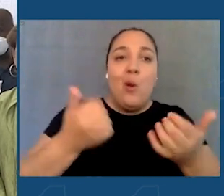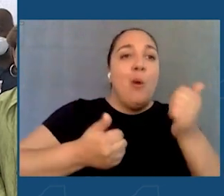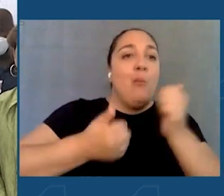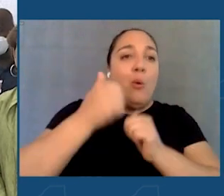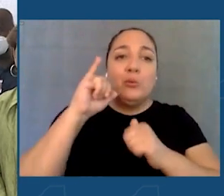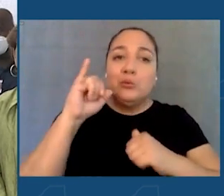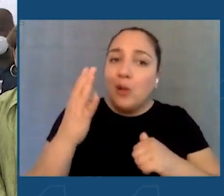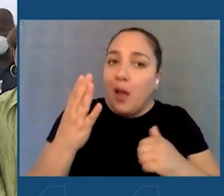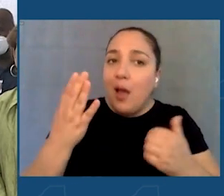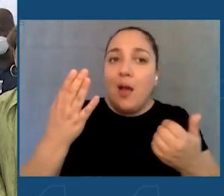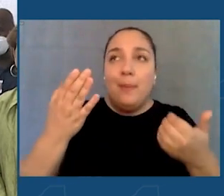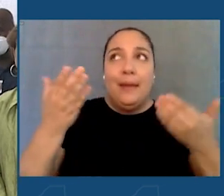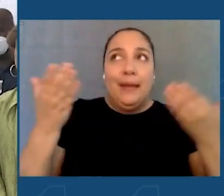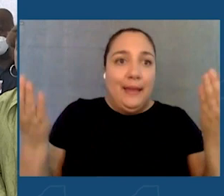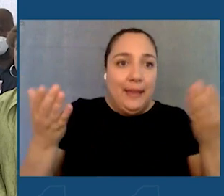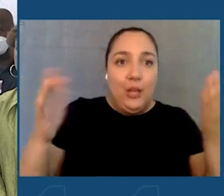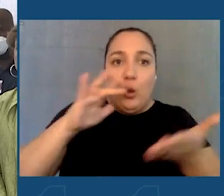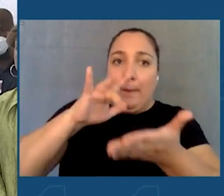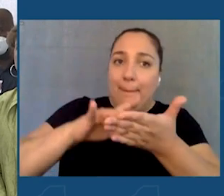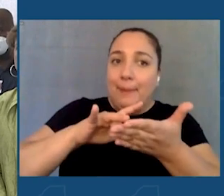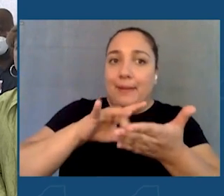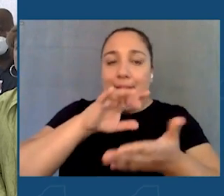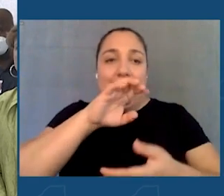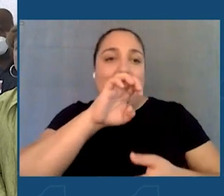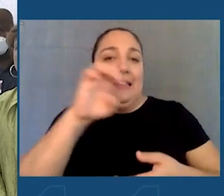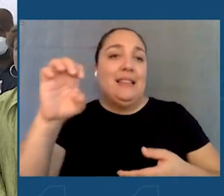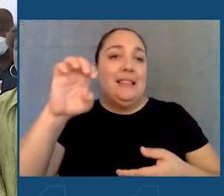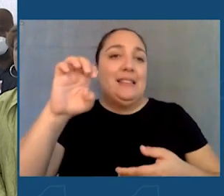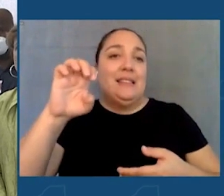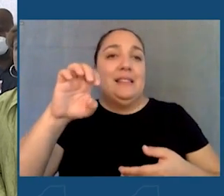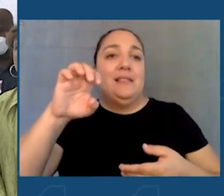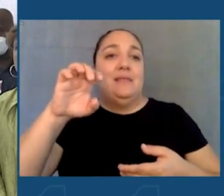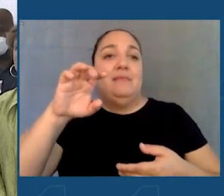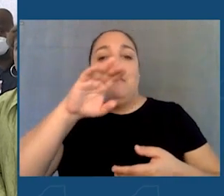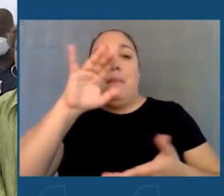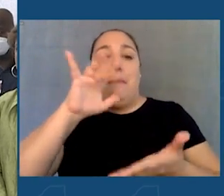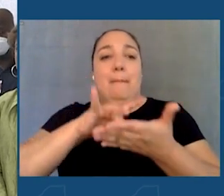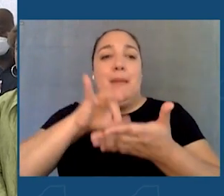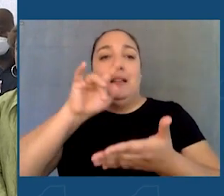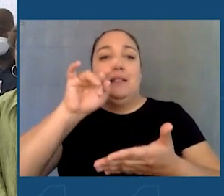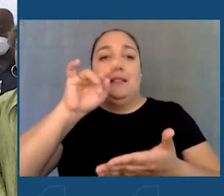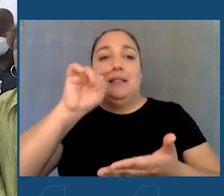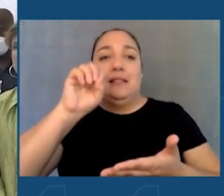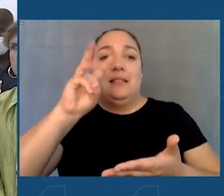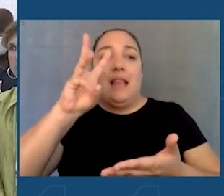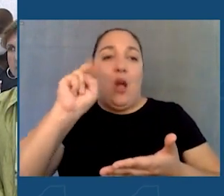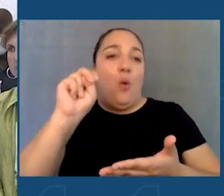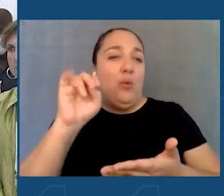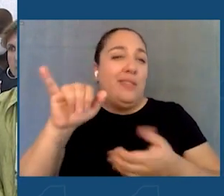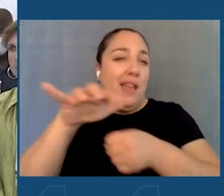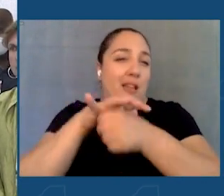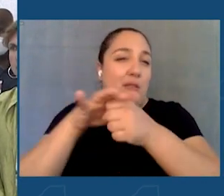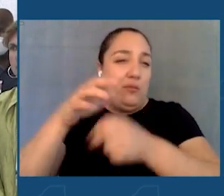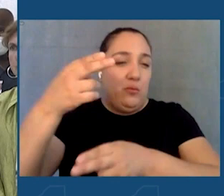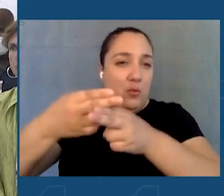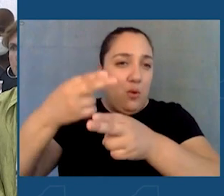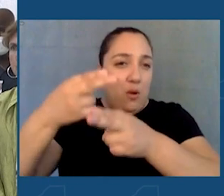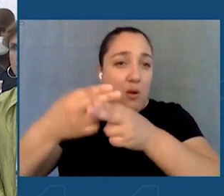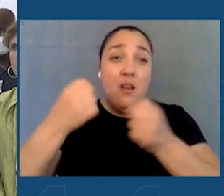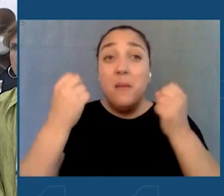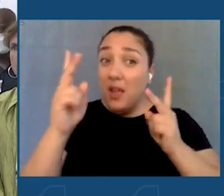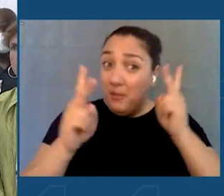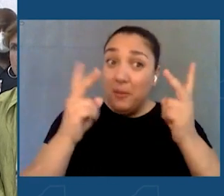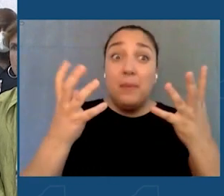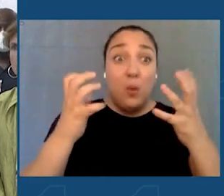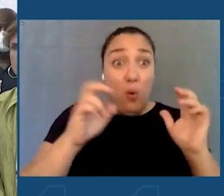world. And we have a lot of Long Islanders who want to come, whose jobs are here, or who want to work in these skyscrapers and these